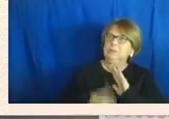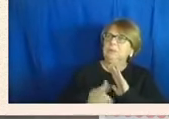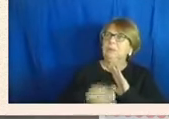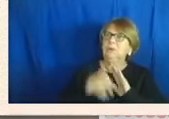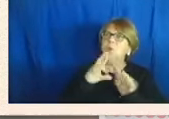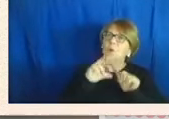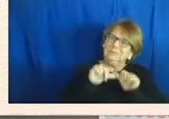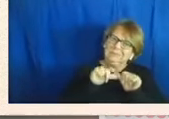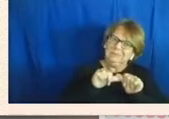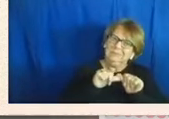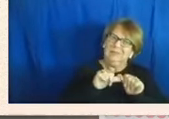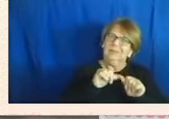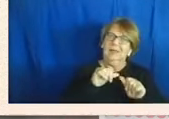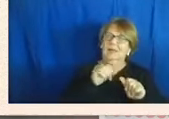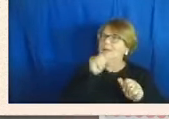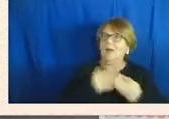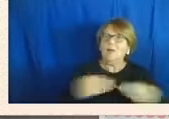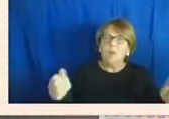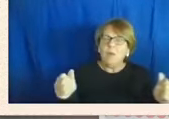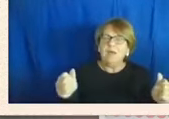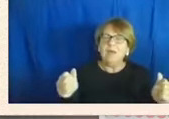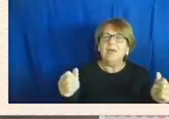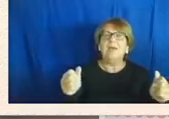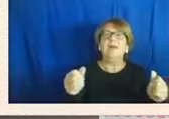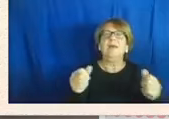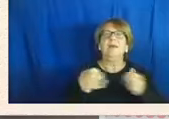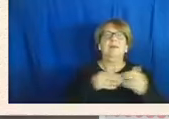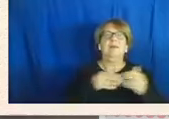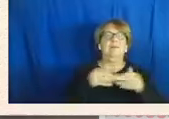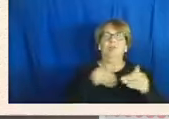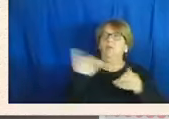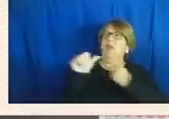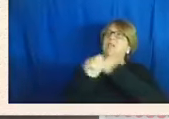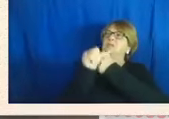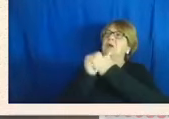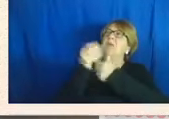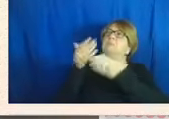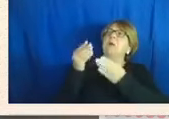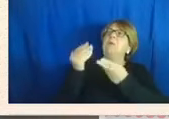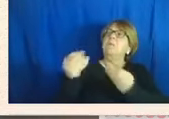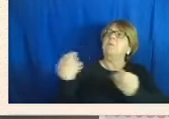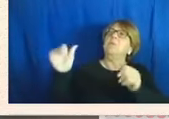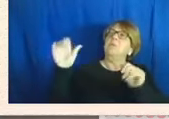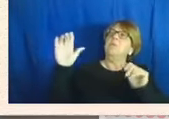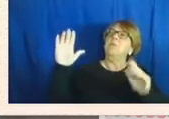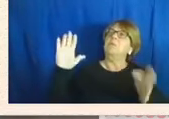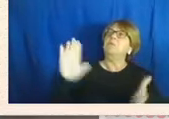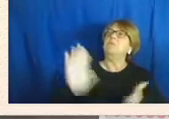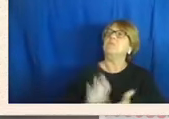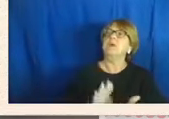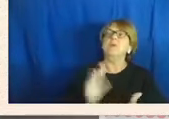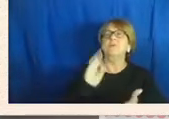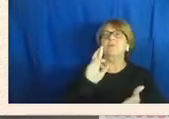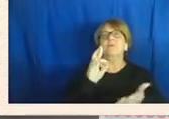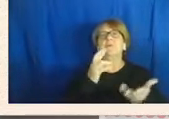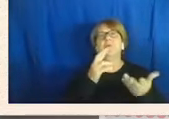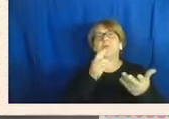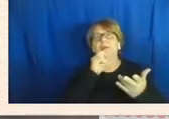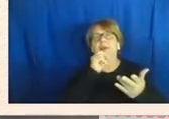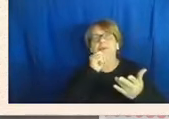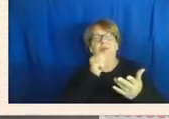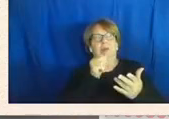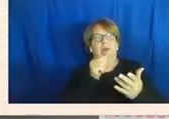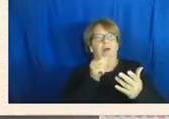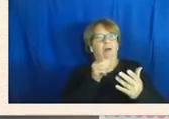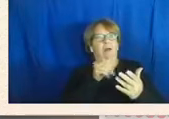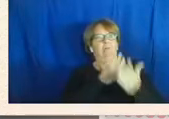going away, even though the threat maybe has passed or something is not, present to them anymore. They're still